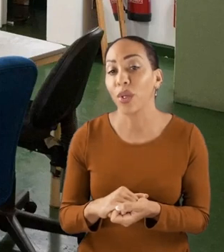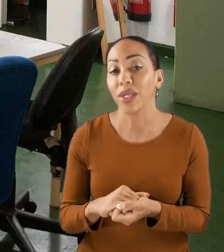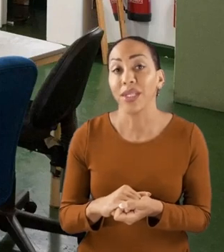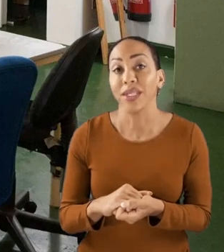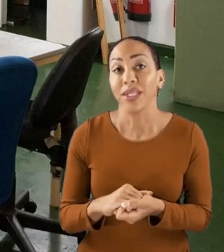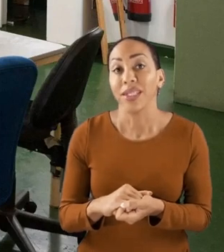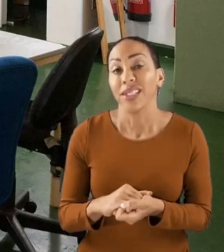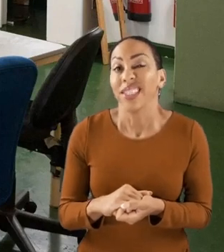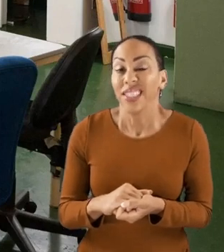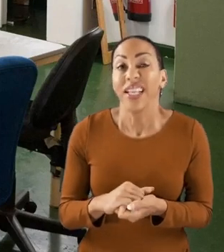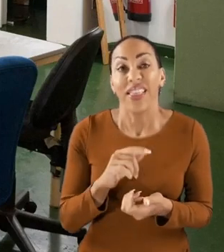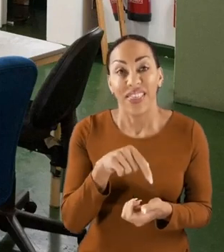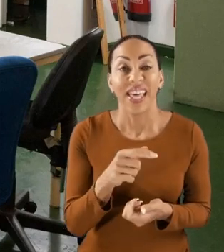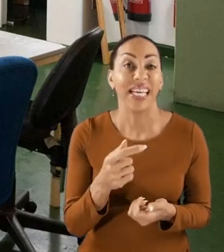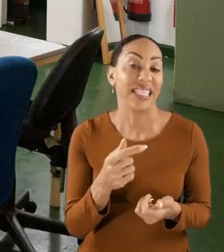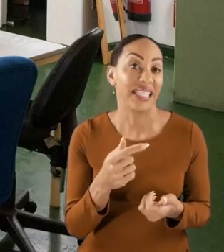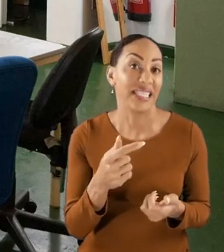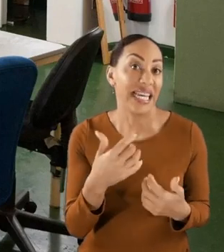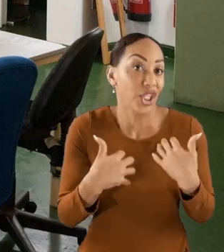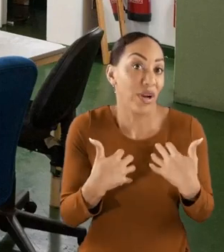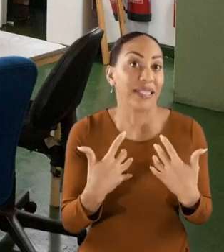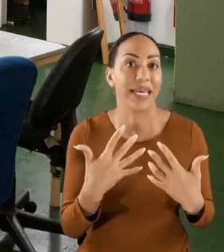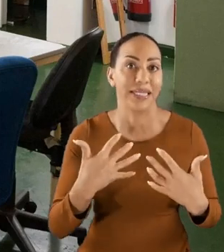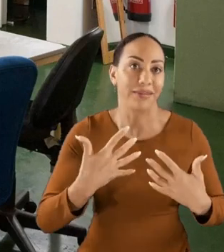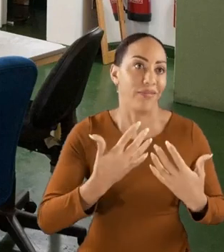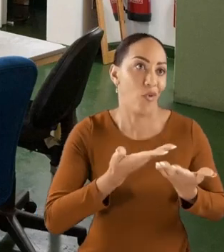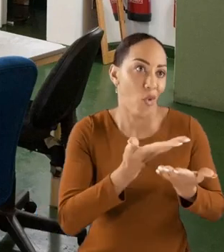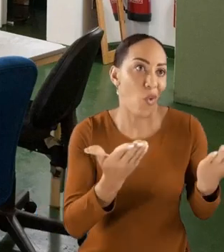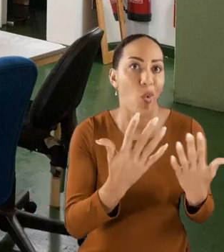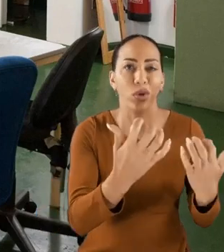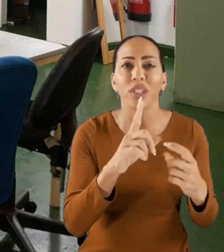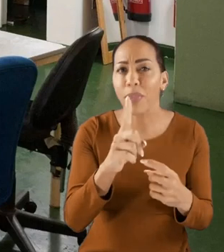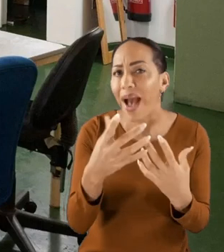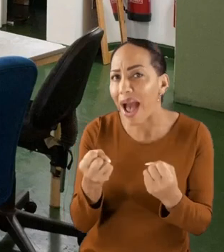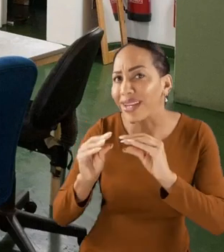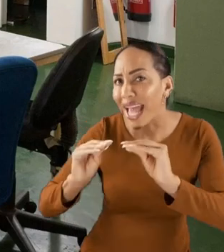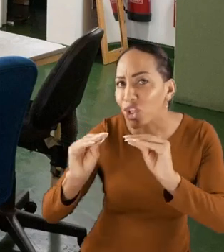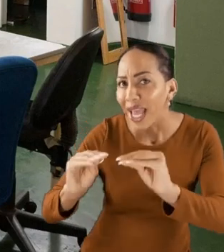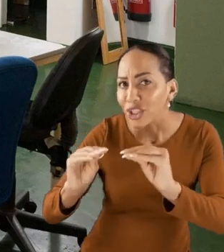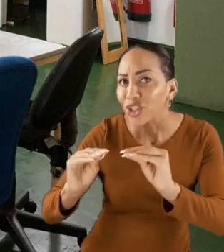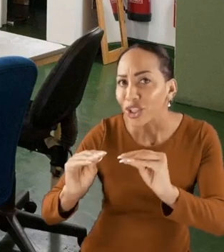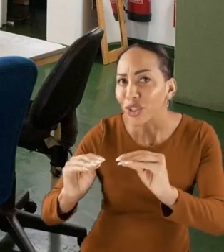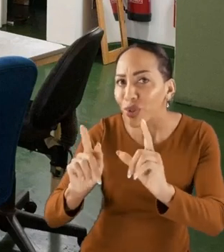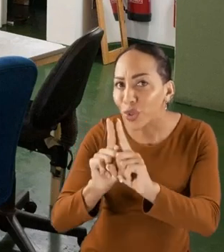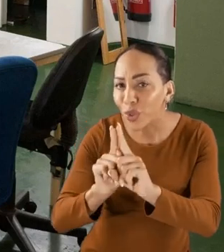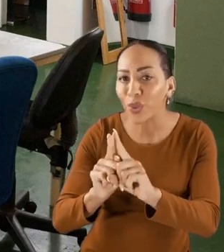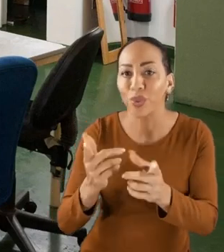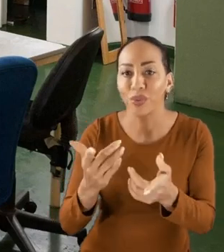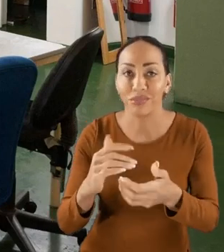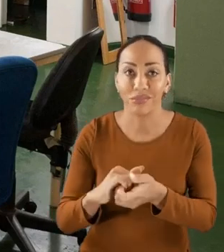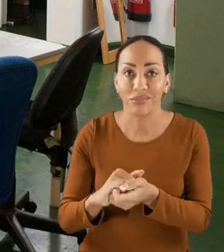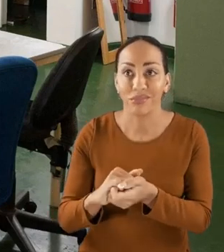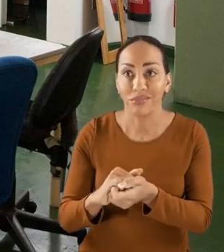for an audience, but also that there is an educational utility into it for the kinds of people that are going to end